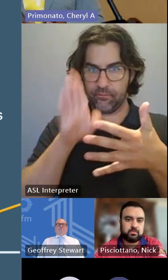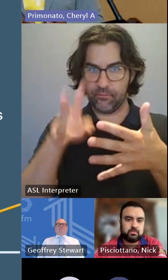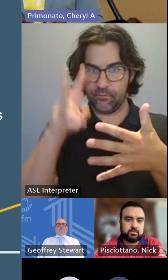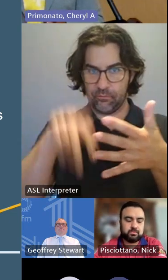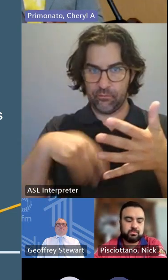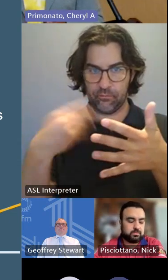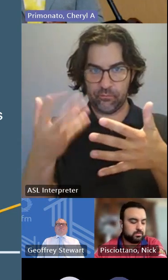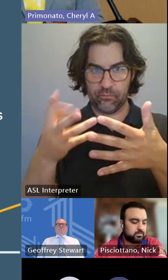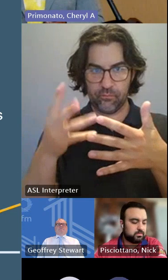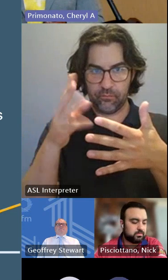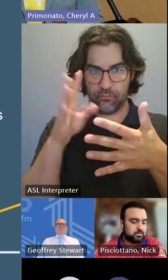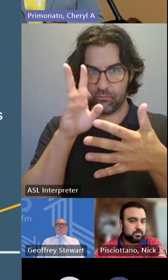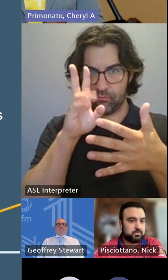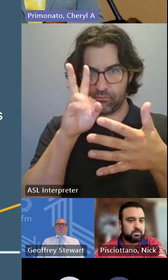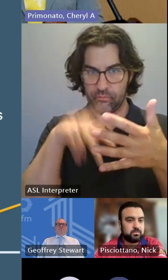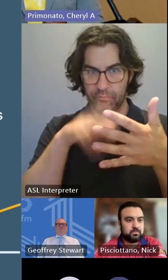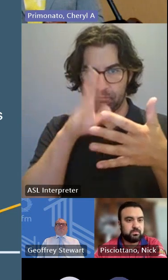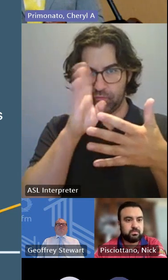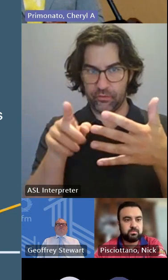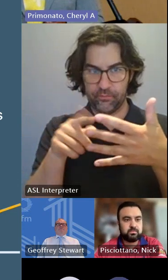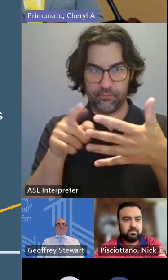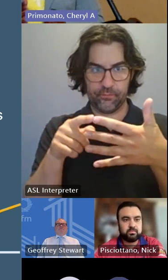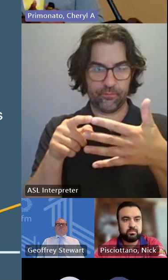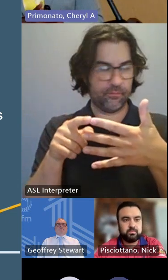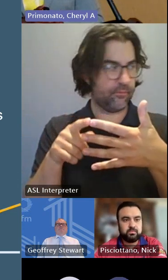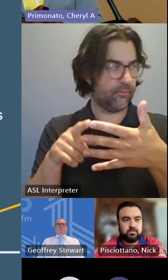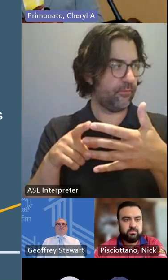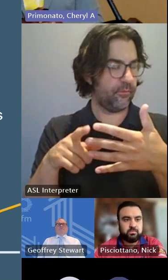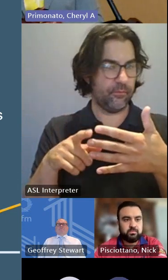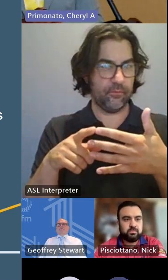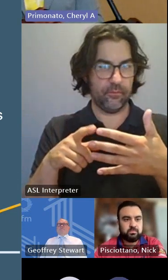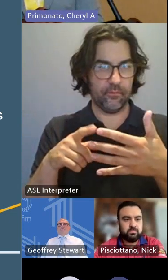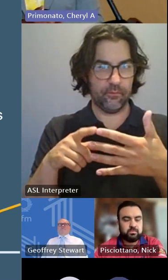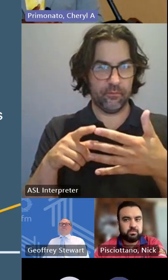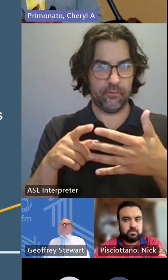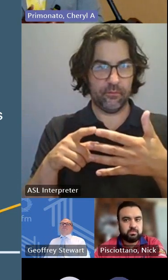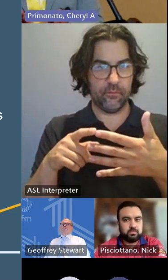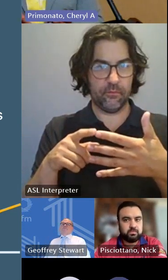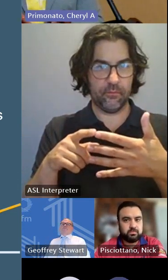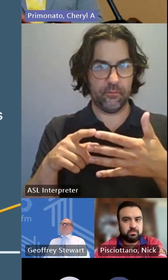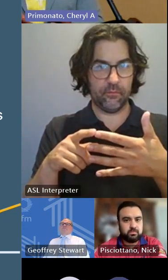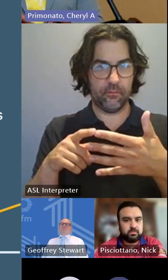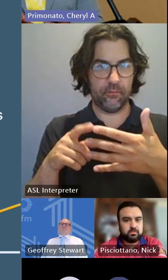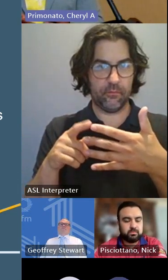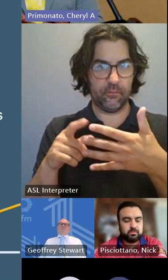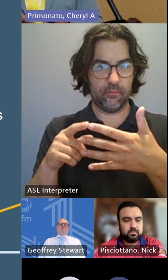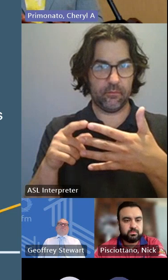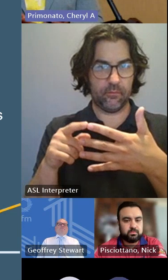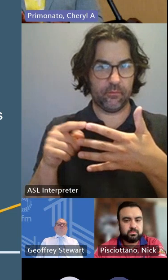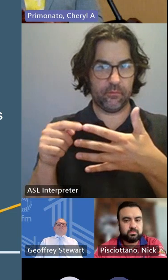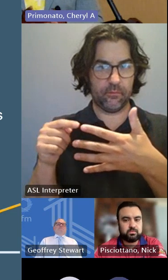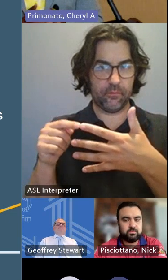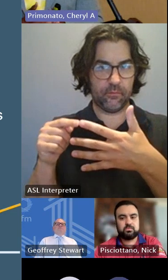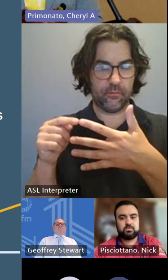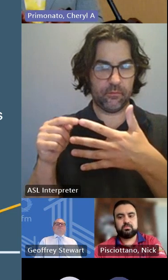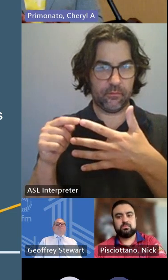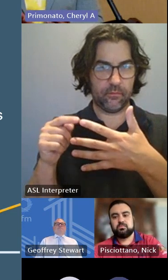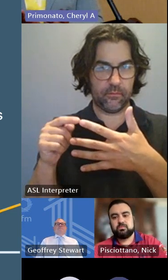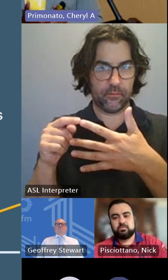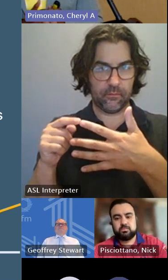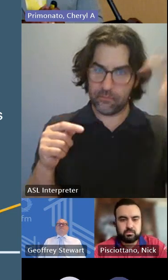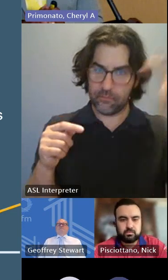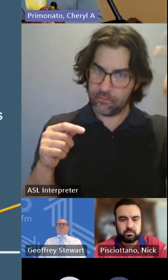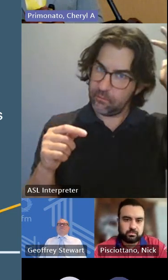based on current market conditions and has the potential to save PRT over $65 million in debt service expense over